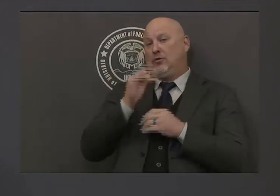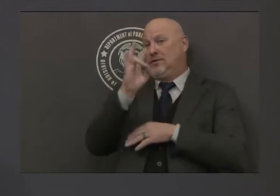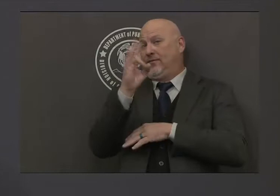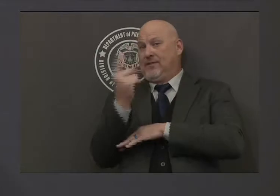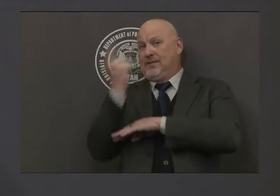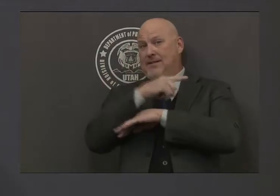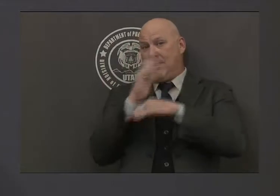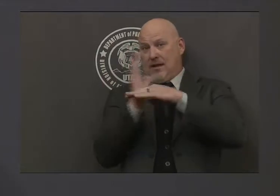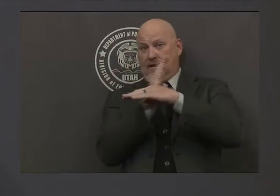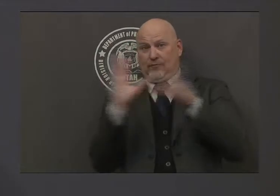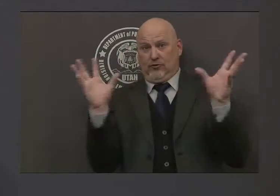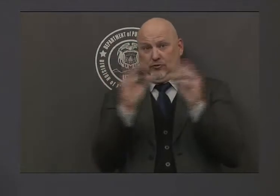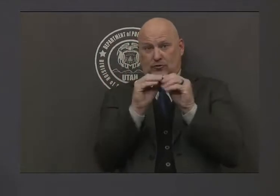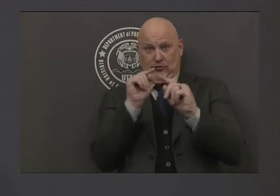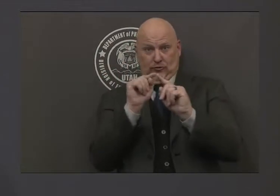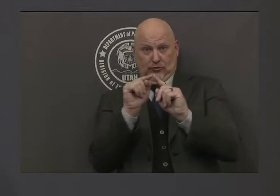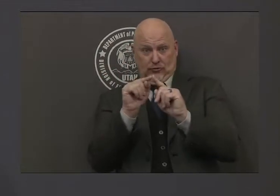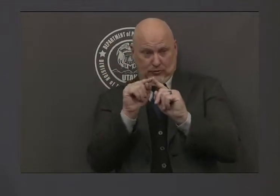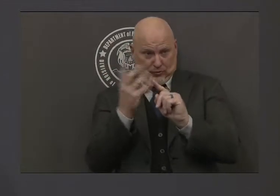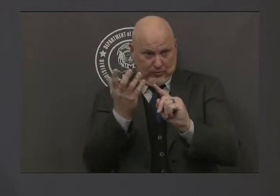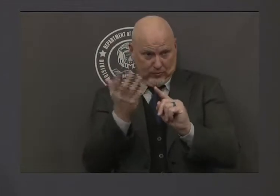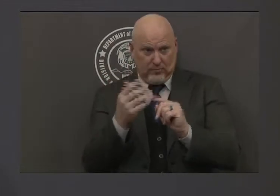7-day average of new cases is